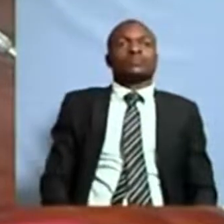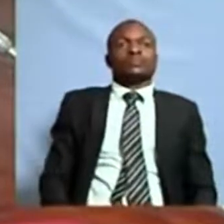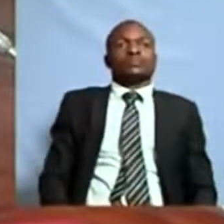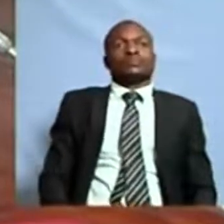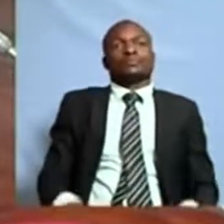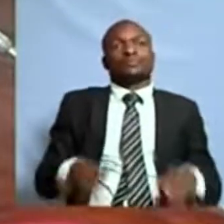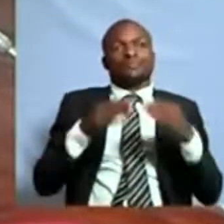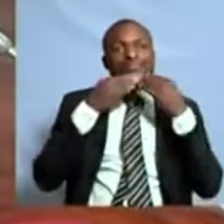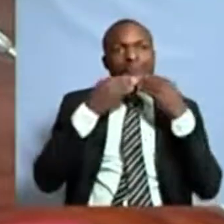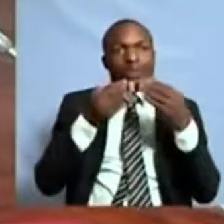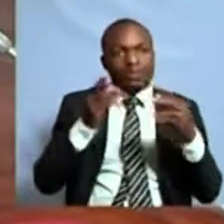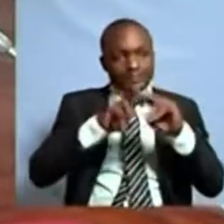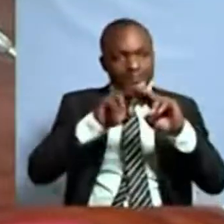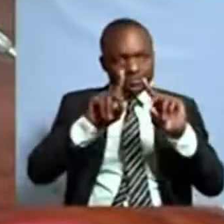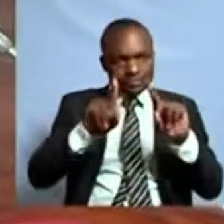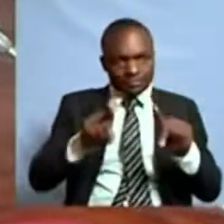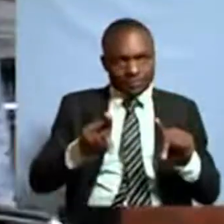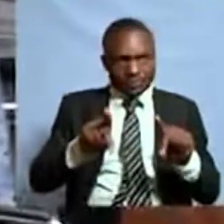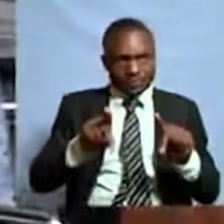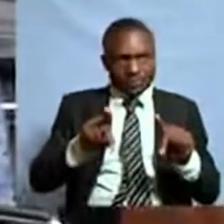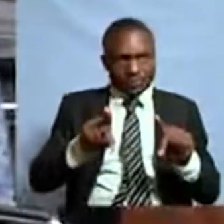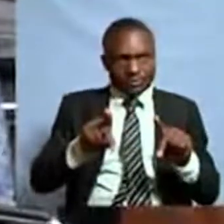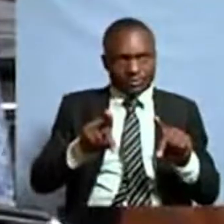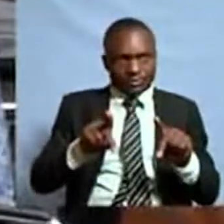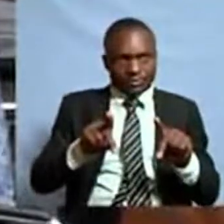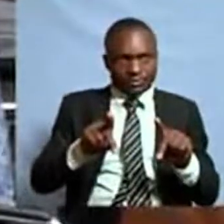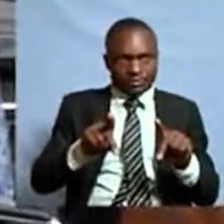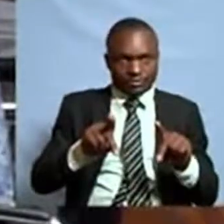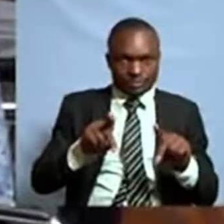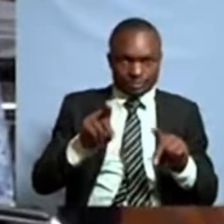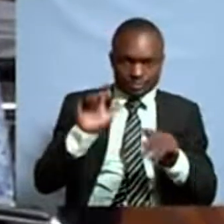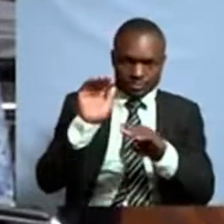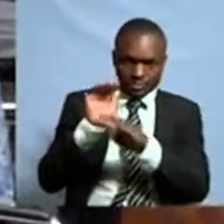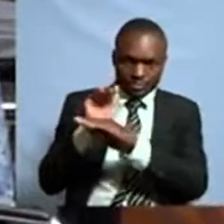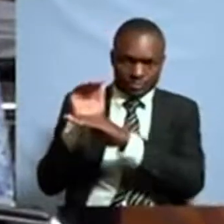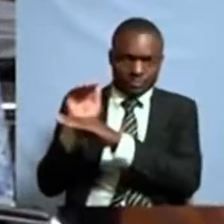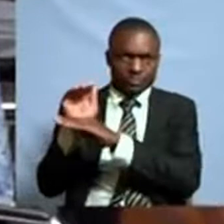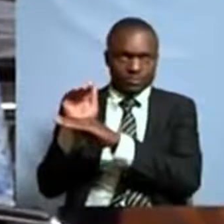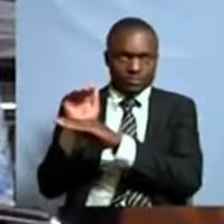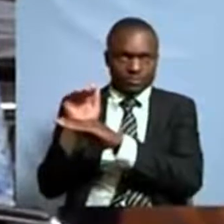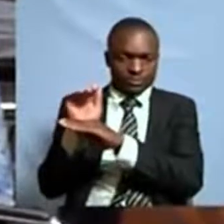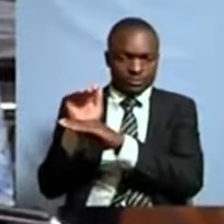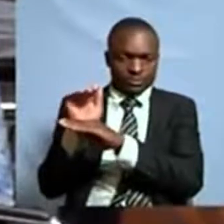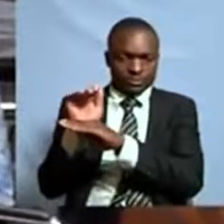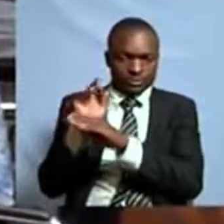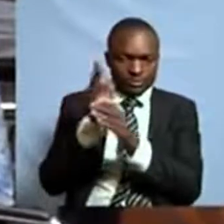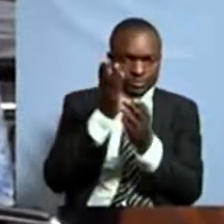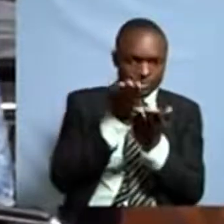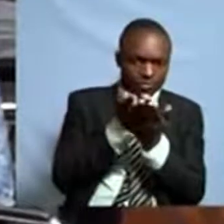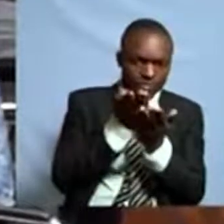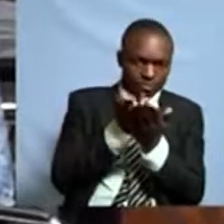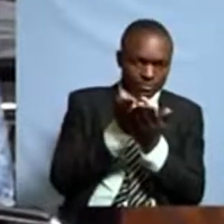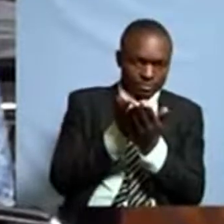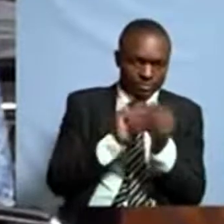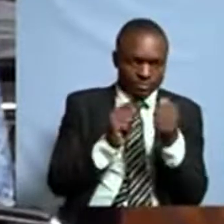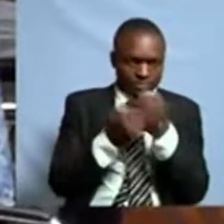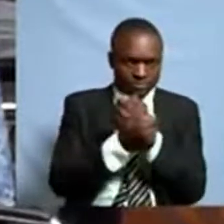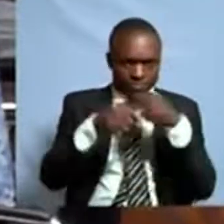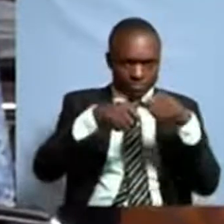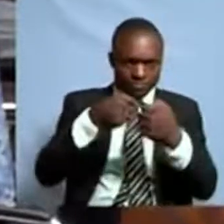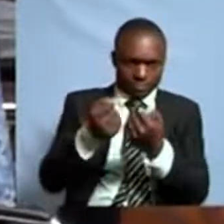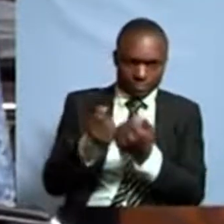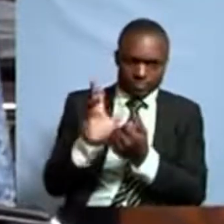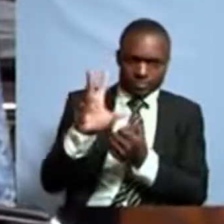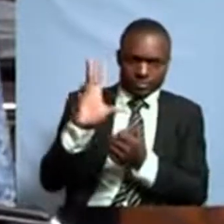Thank you, Chair. My comments are in relation to the proposed amendment to Section